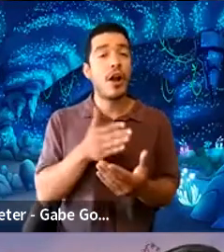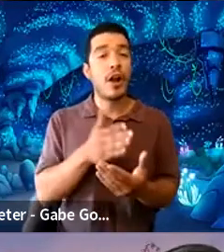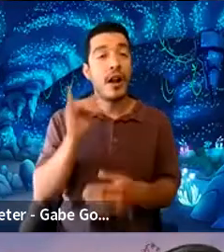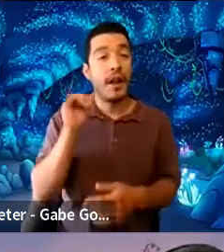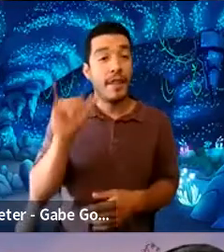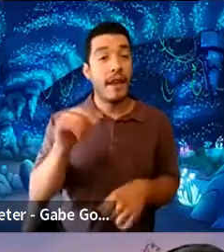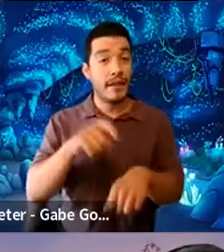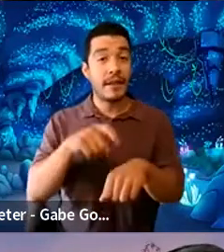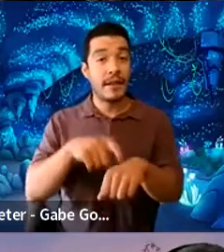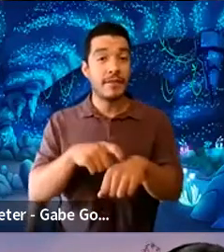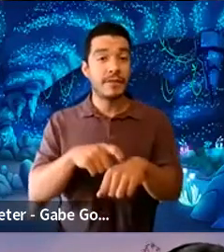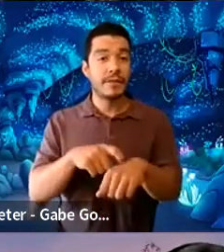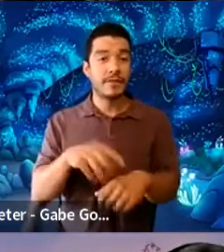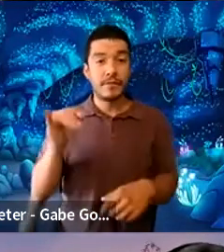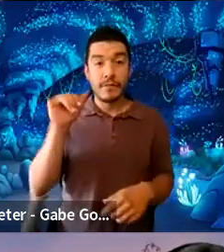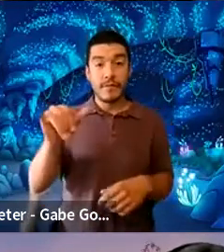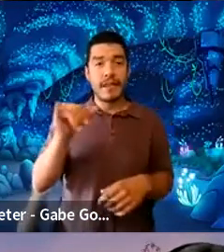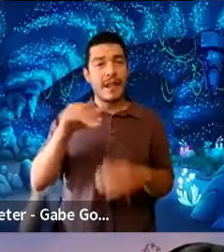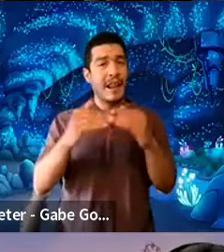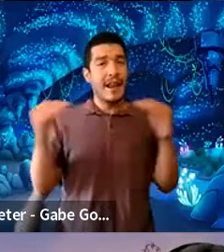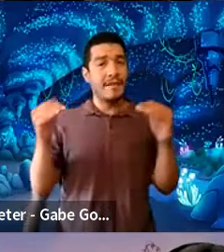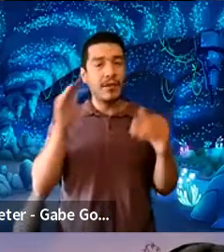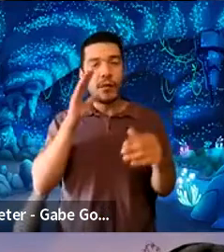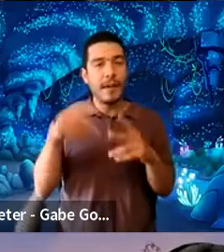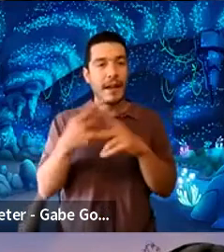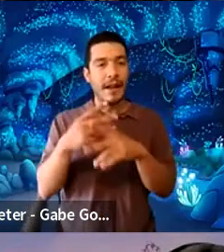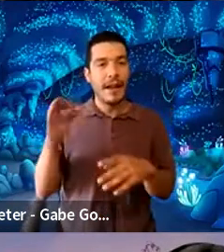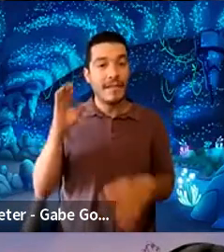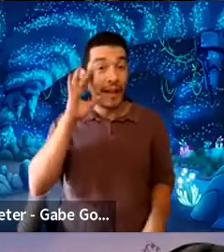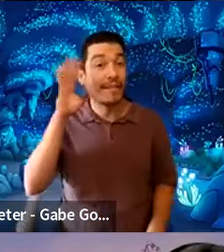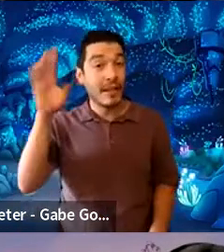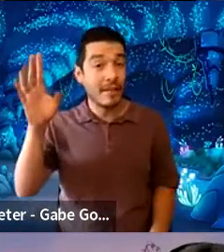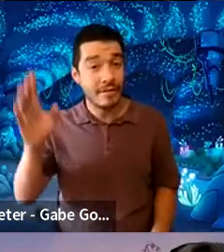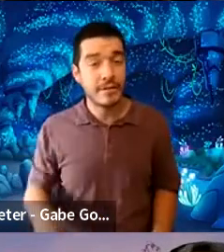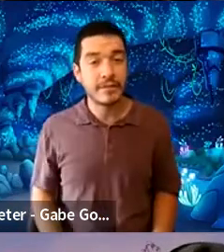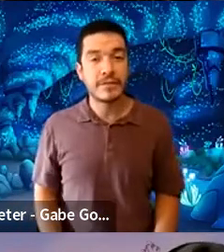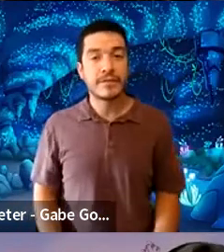that time and that level would be a kind of inventiveness.